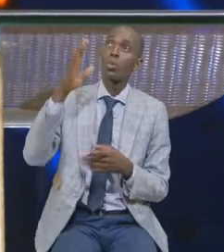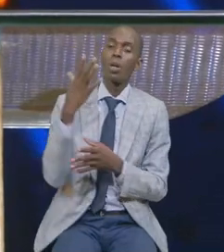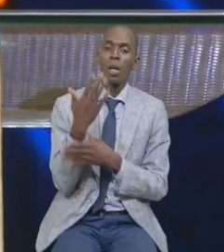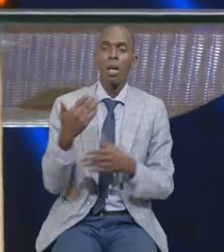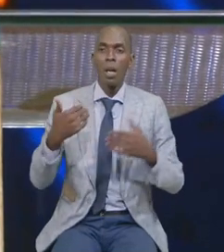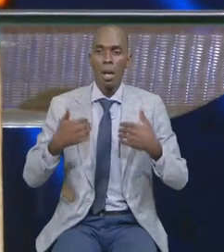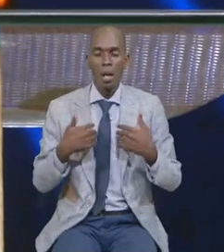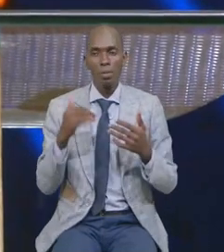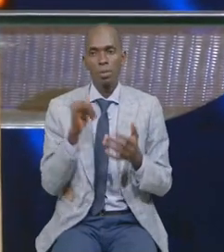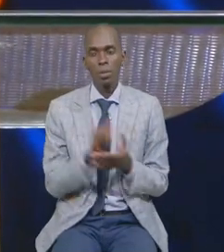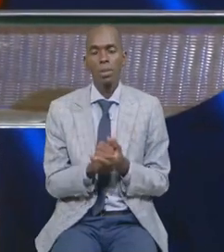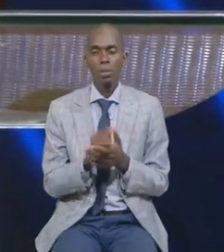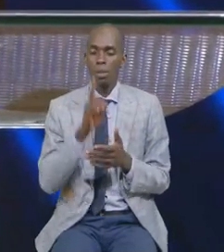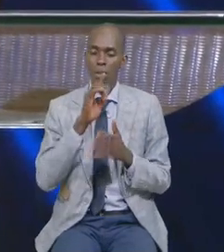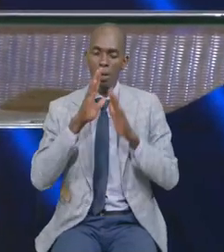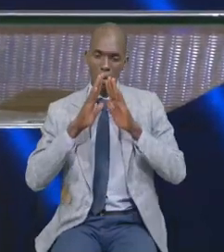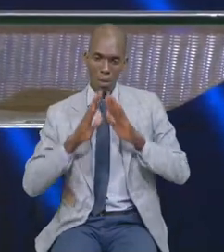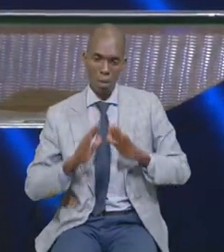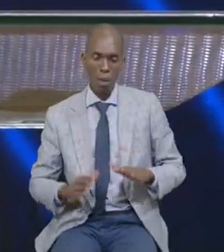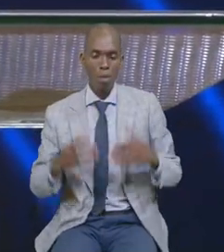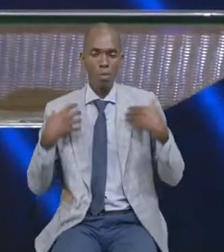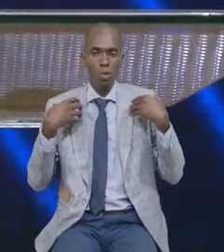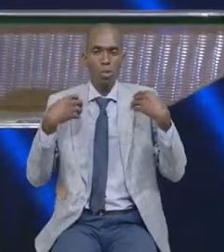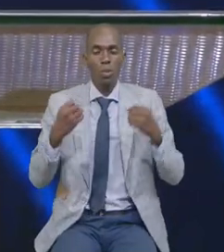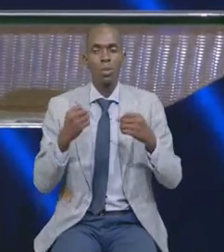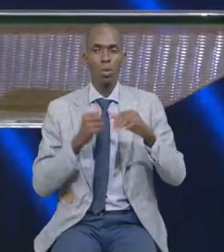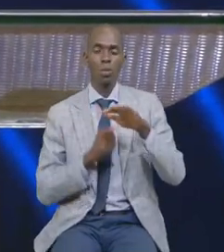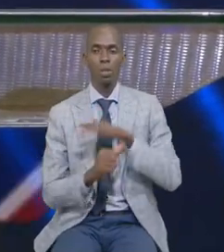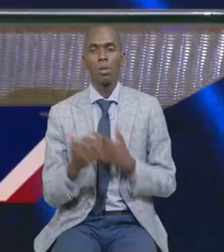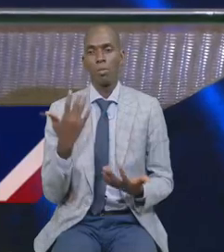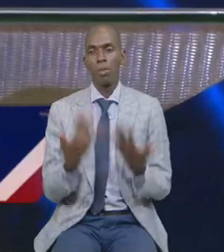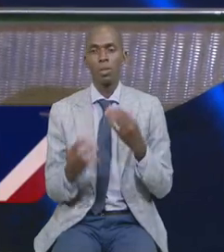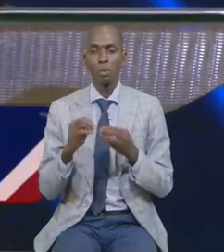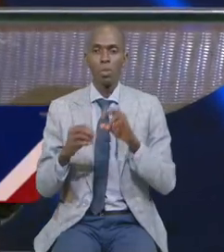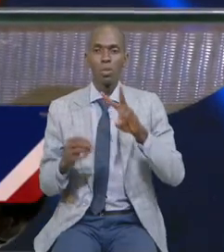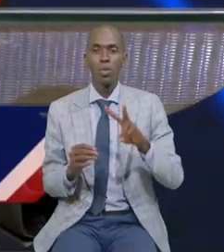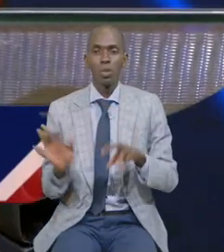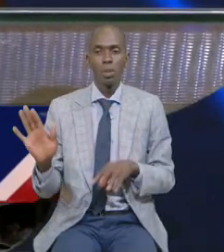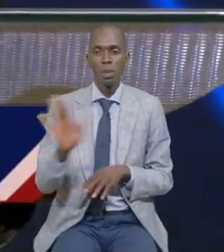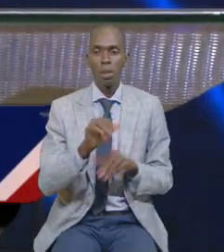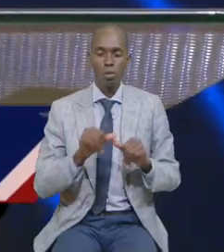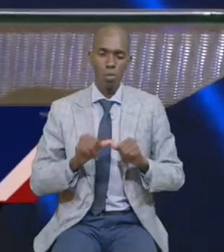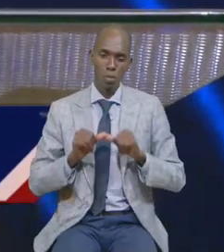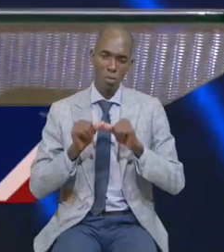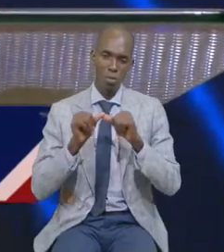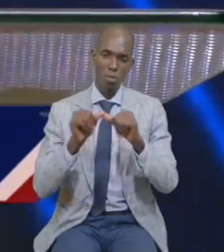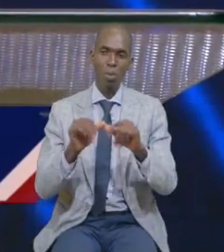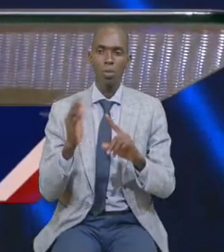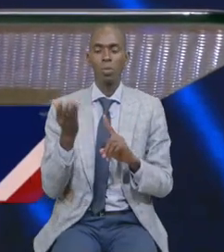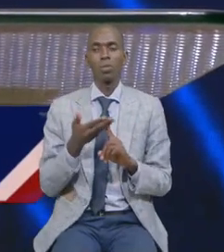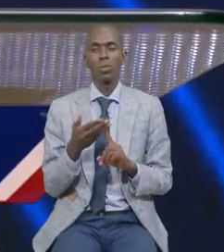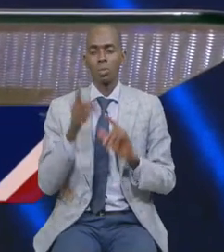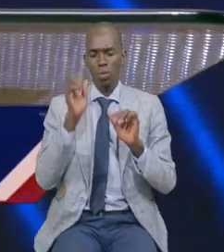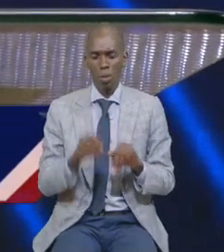faith under fire. Number two, is the constant conviction. You can examine your conviction. Did I do